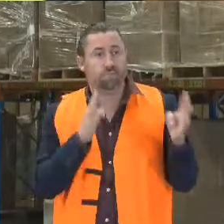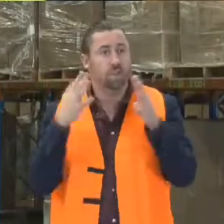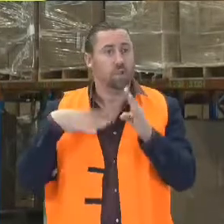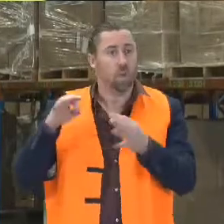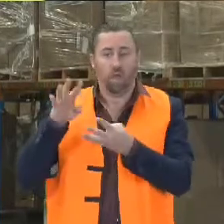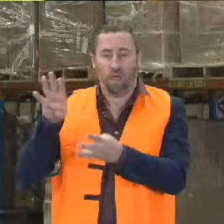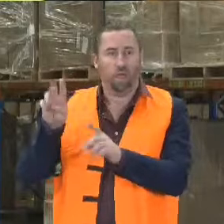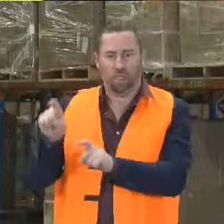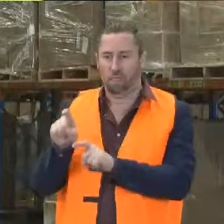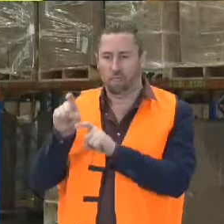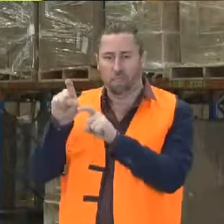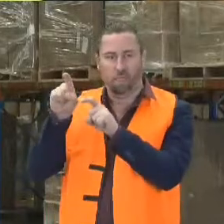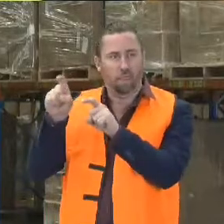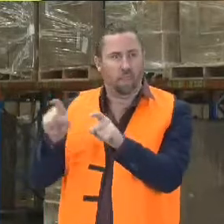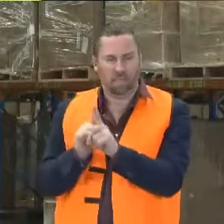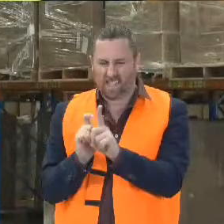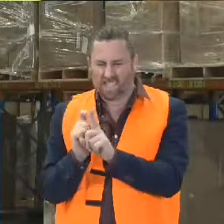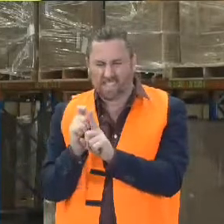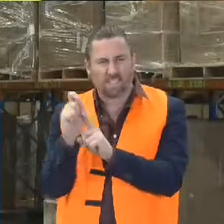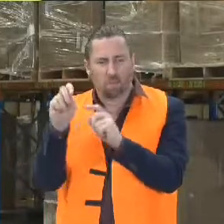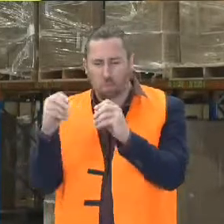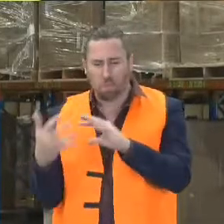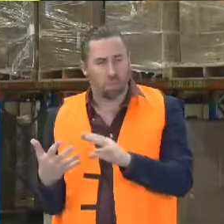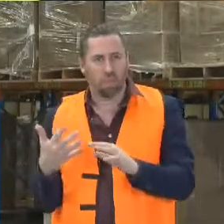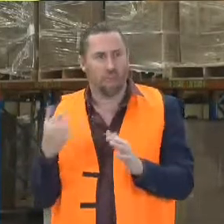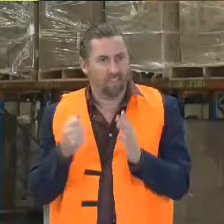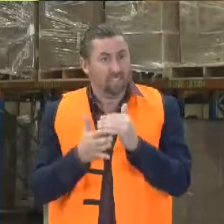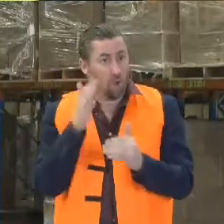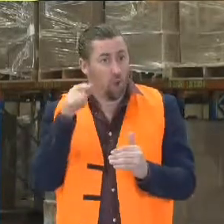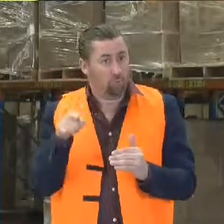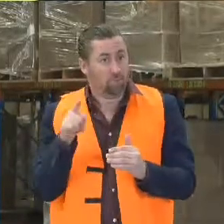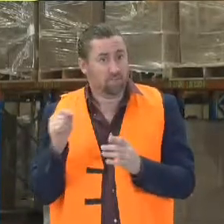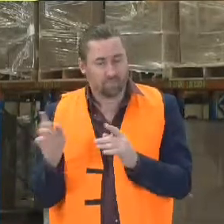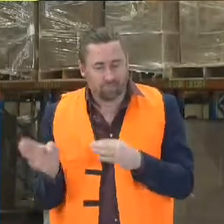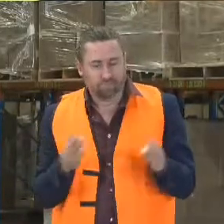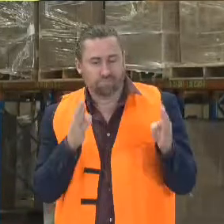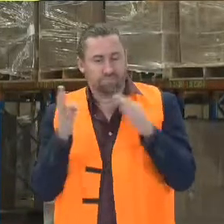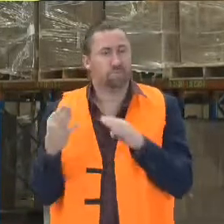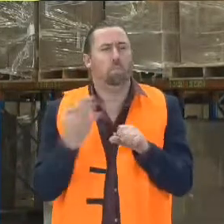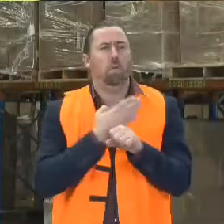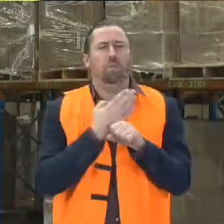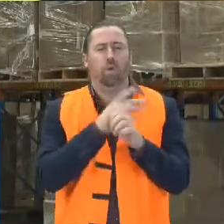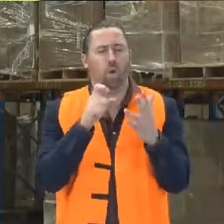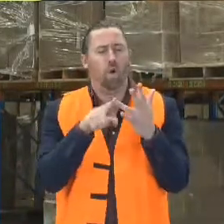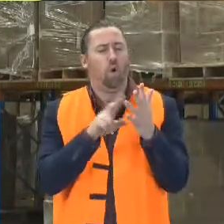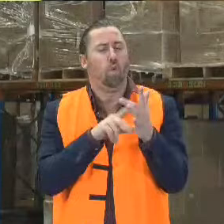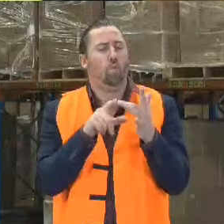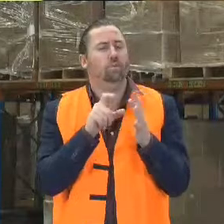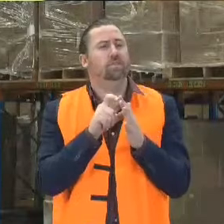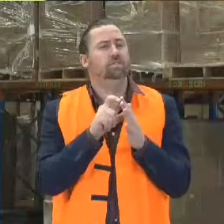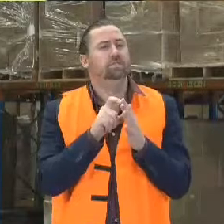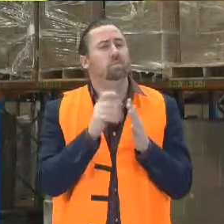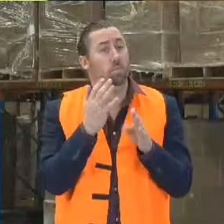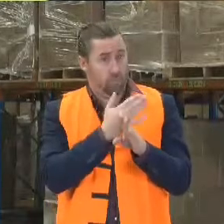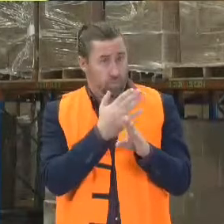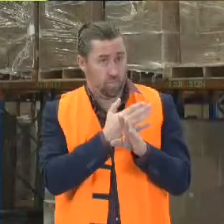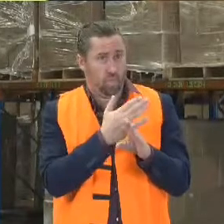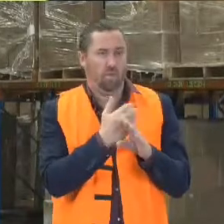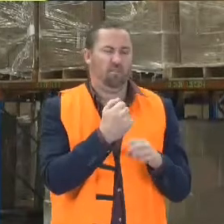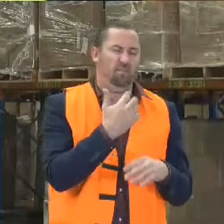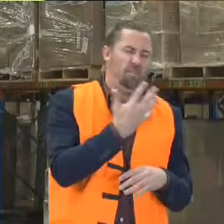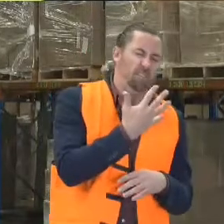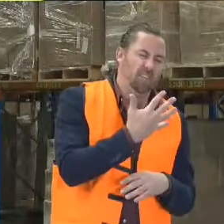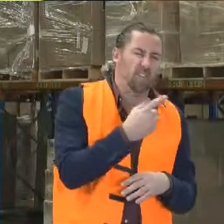isn't expiring, that it's always in date. Prior to COVID, we would hold on hand $15